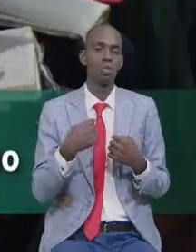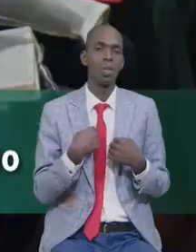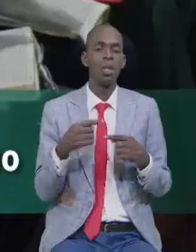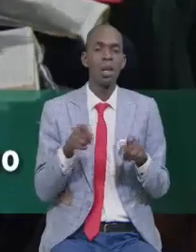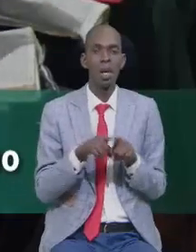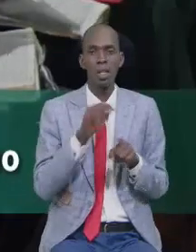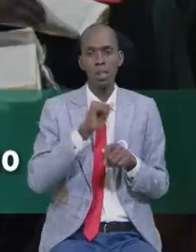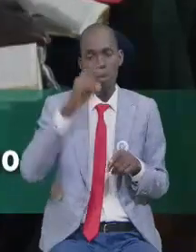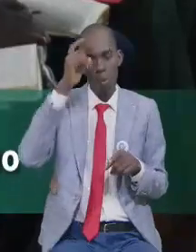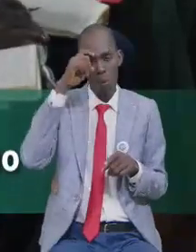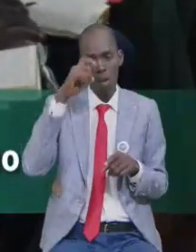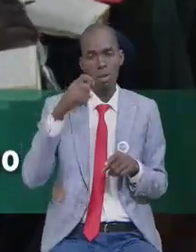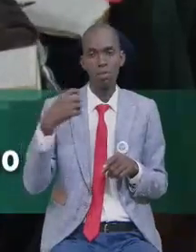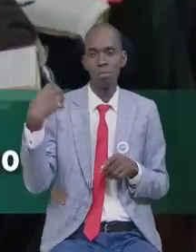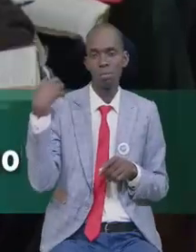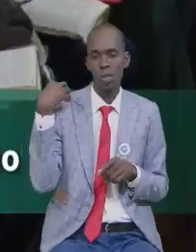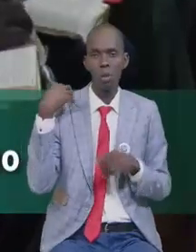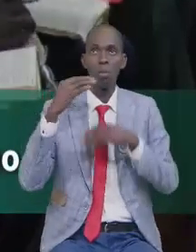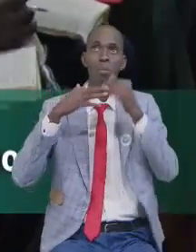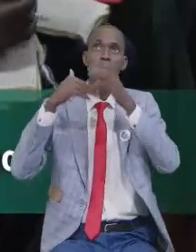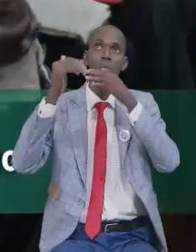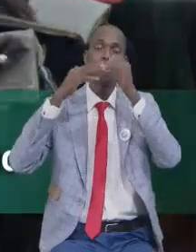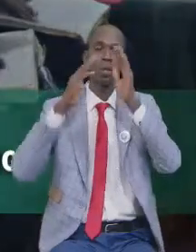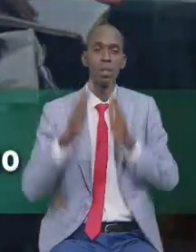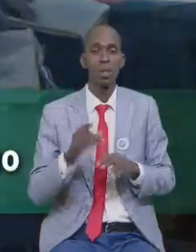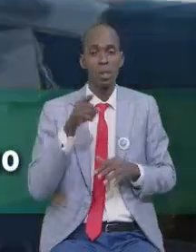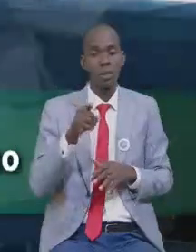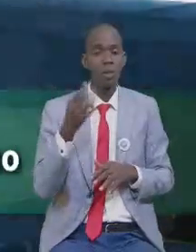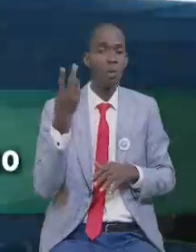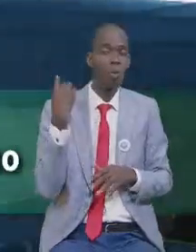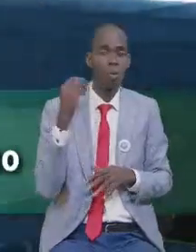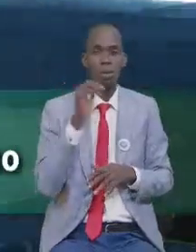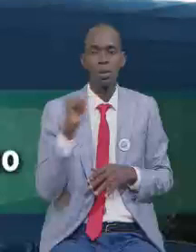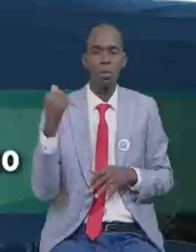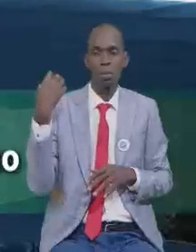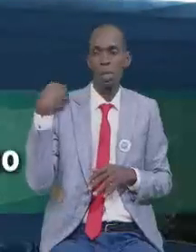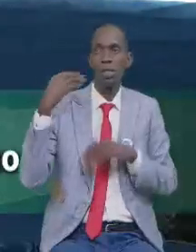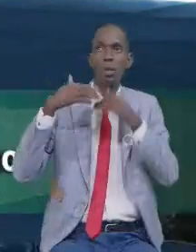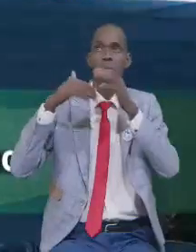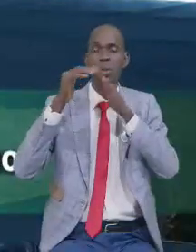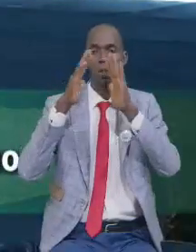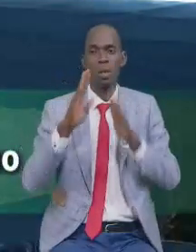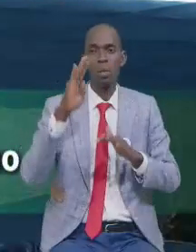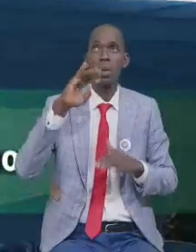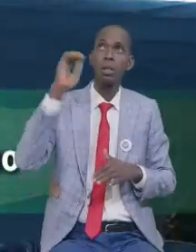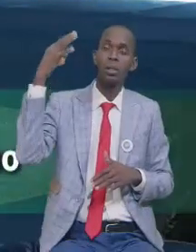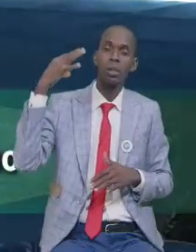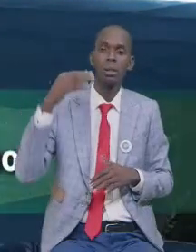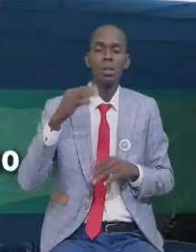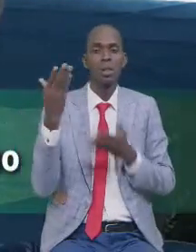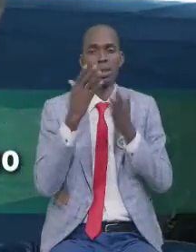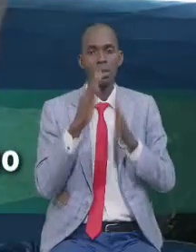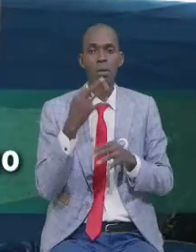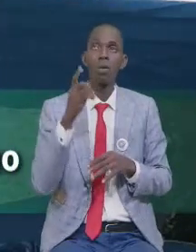wise master builder. He was a master builder by grace. It was a servant of God by grace. It was